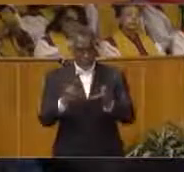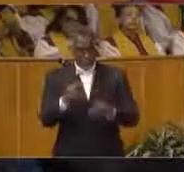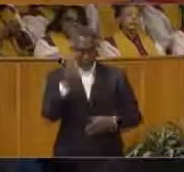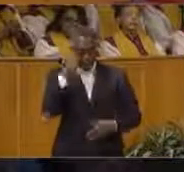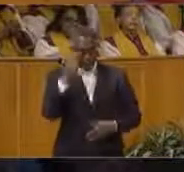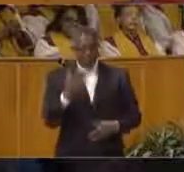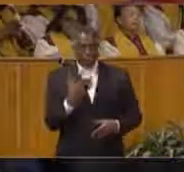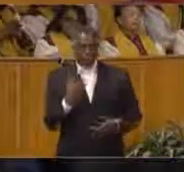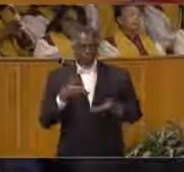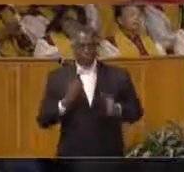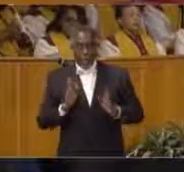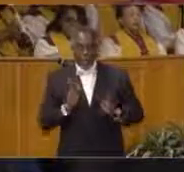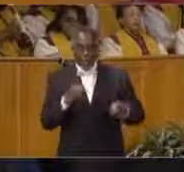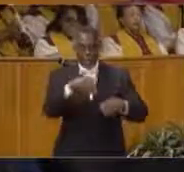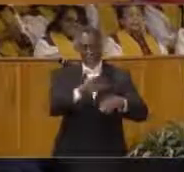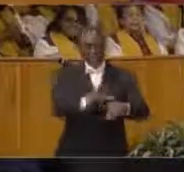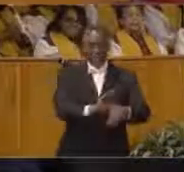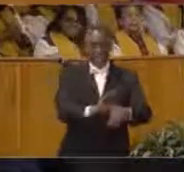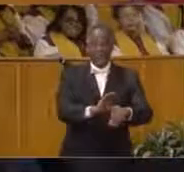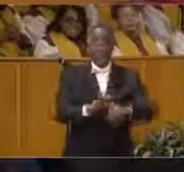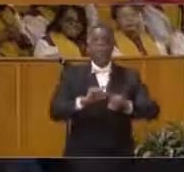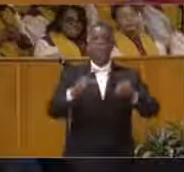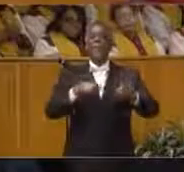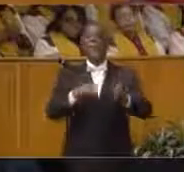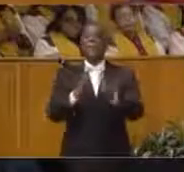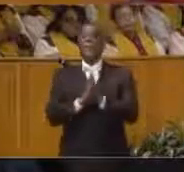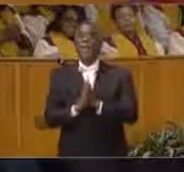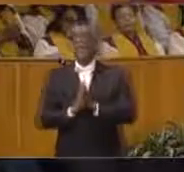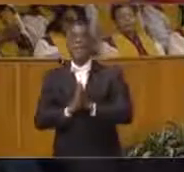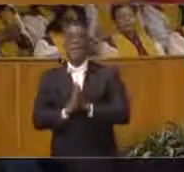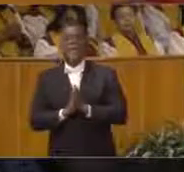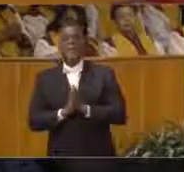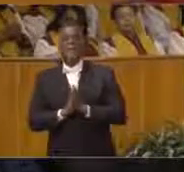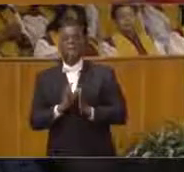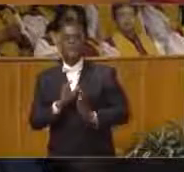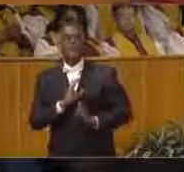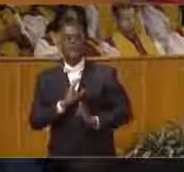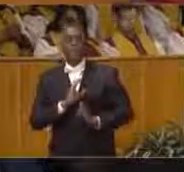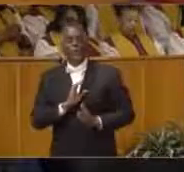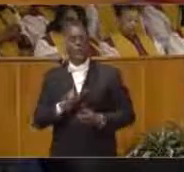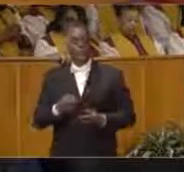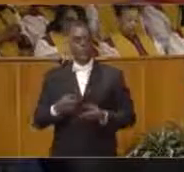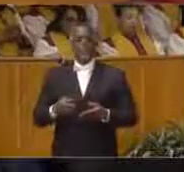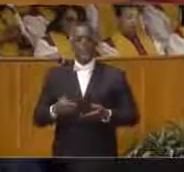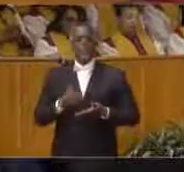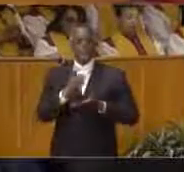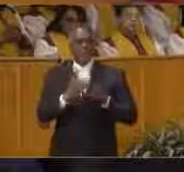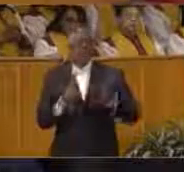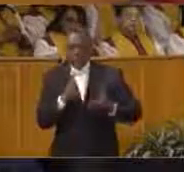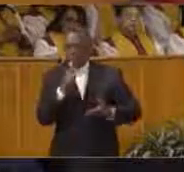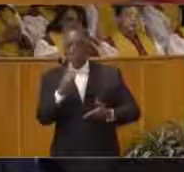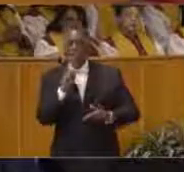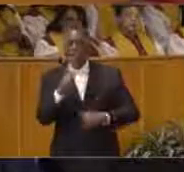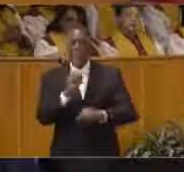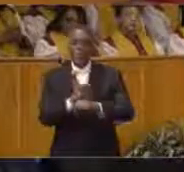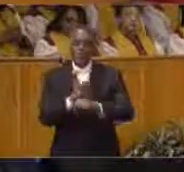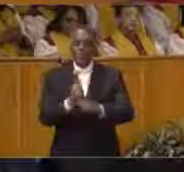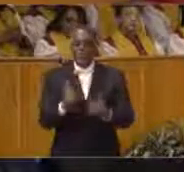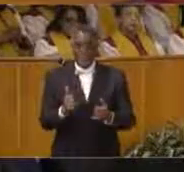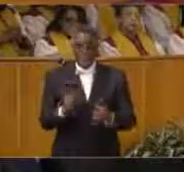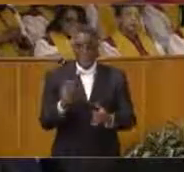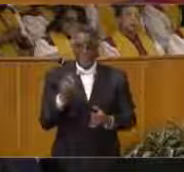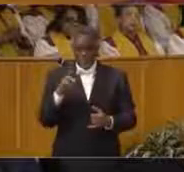Got here in time to get in. But I'm asking security to bring me a member of the church who's temporarily unemployed out of